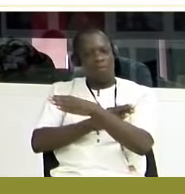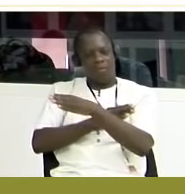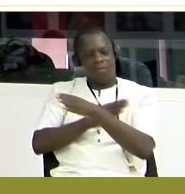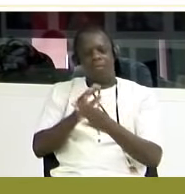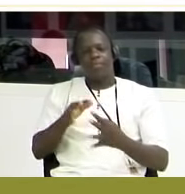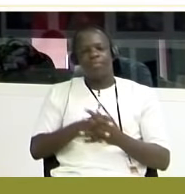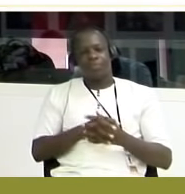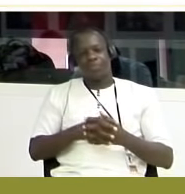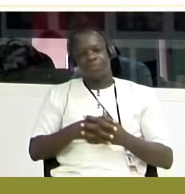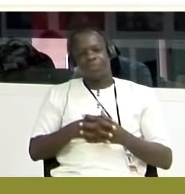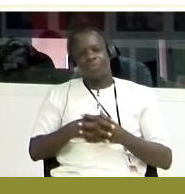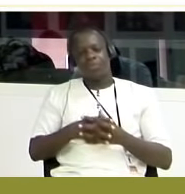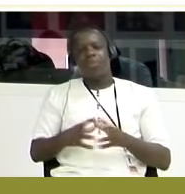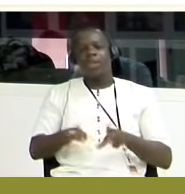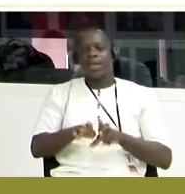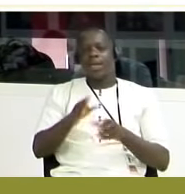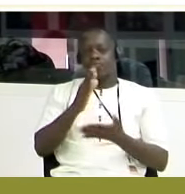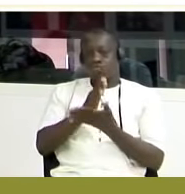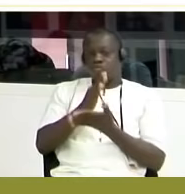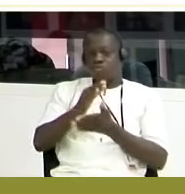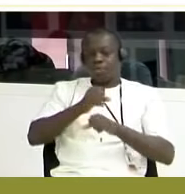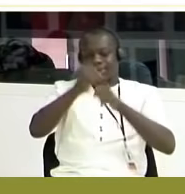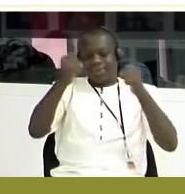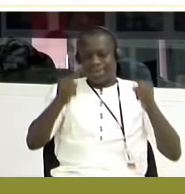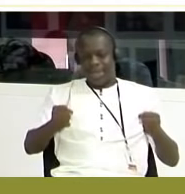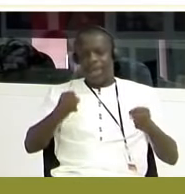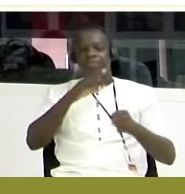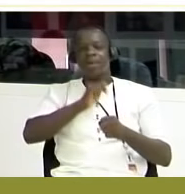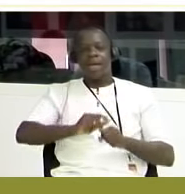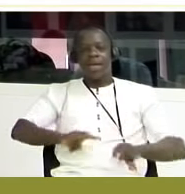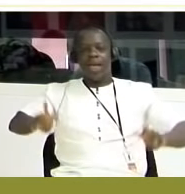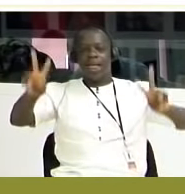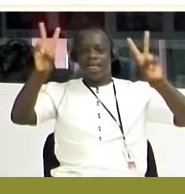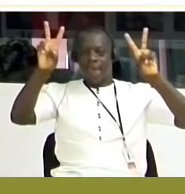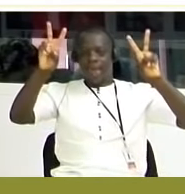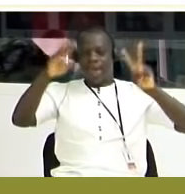But the chairman, Yaya Jame, he was my senior in the